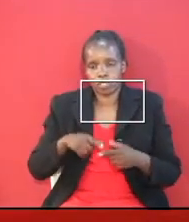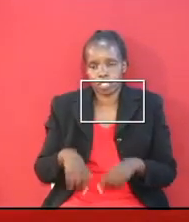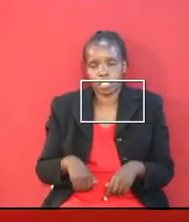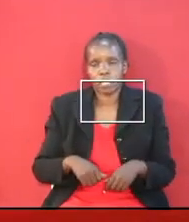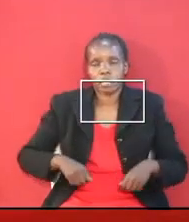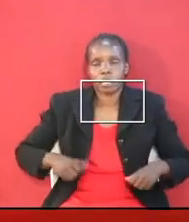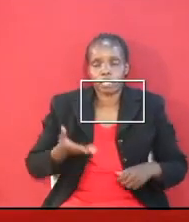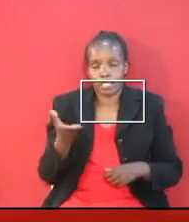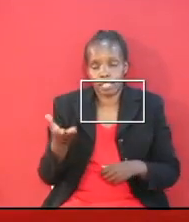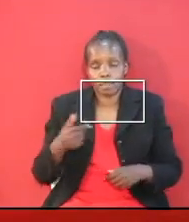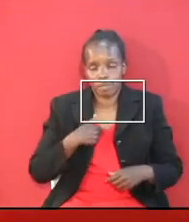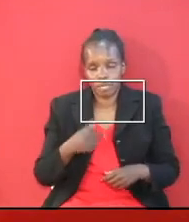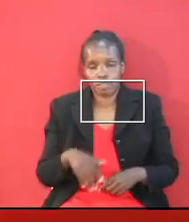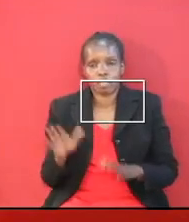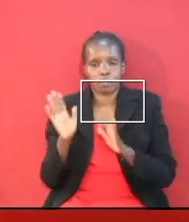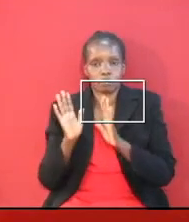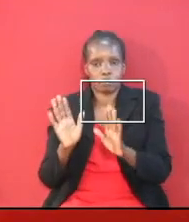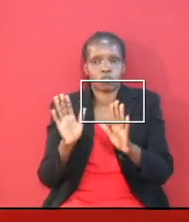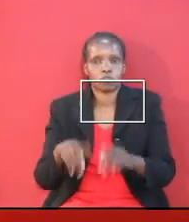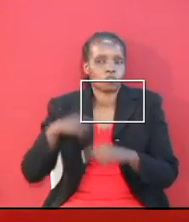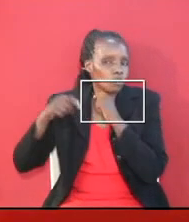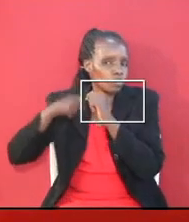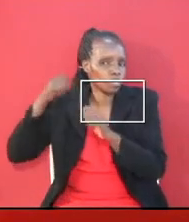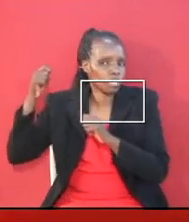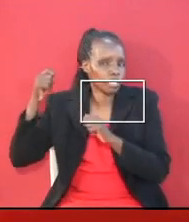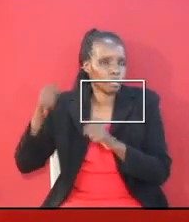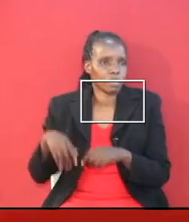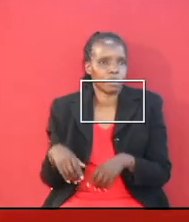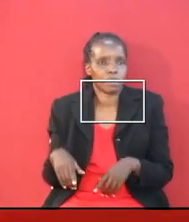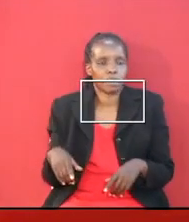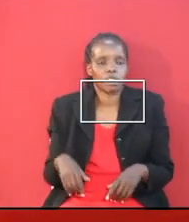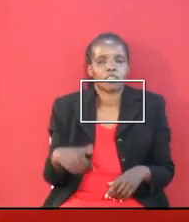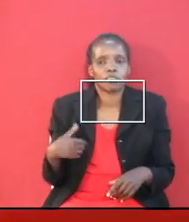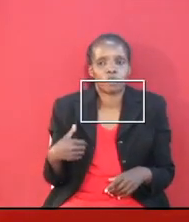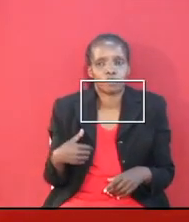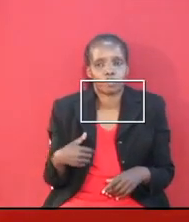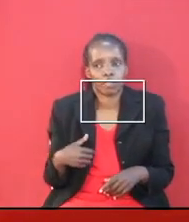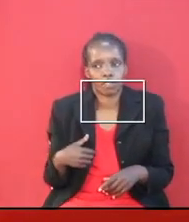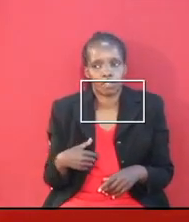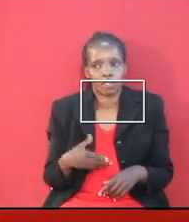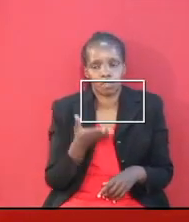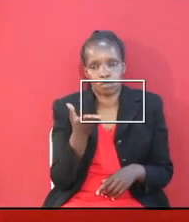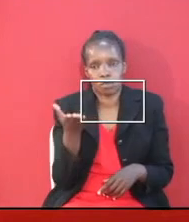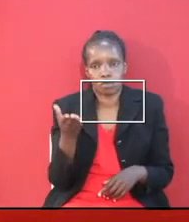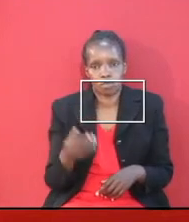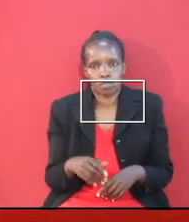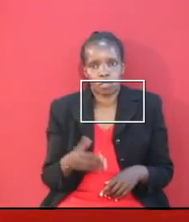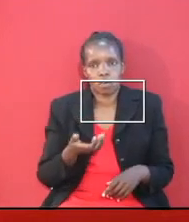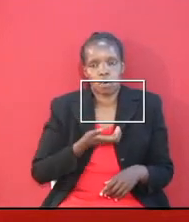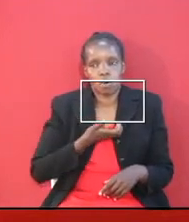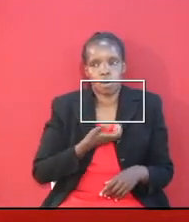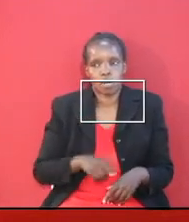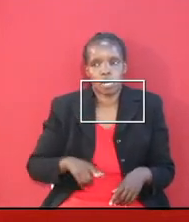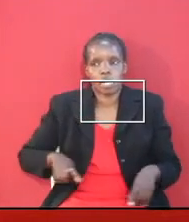cells will not push you to suicide. Your cells will not push you to self-destruction. You own your